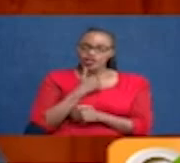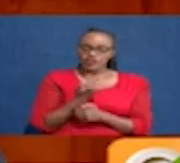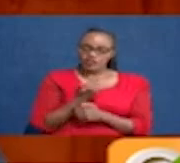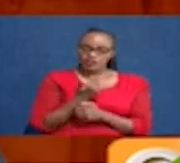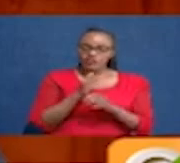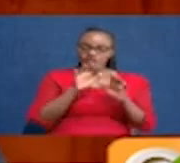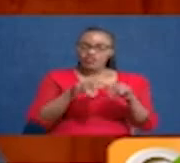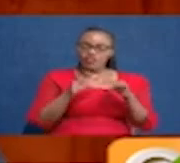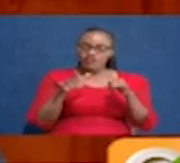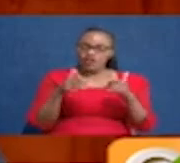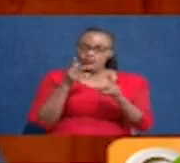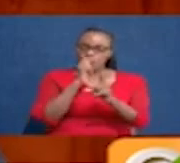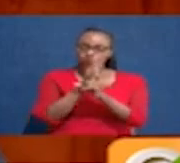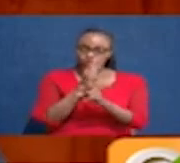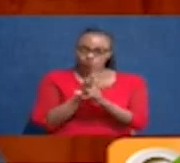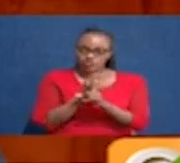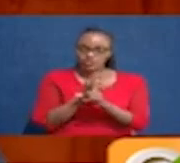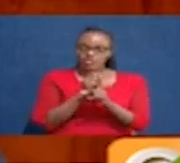farm equipment,